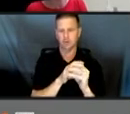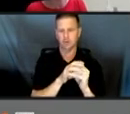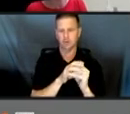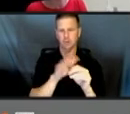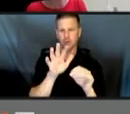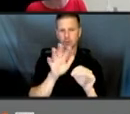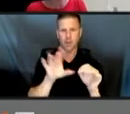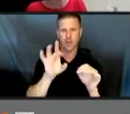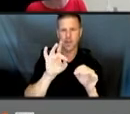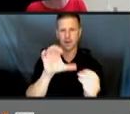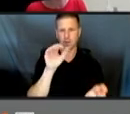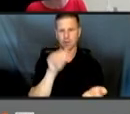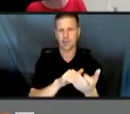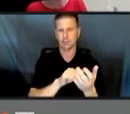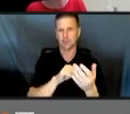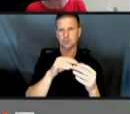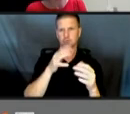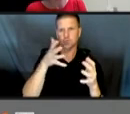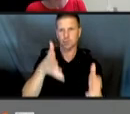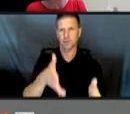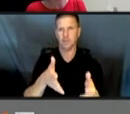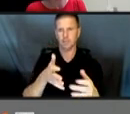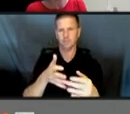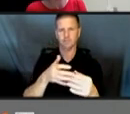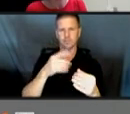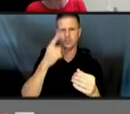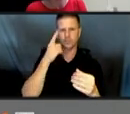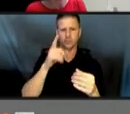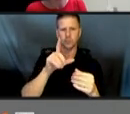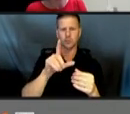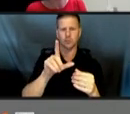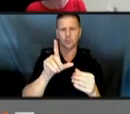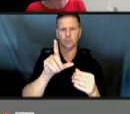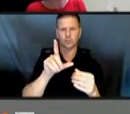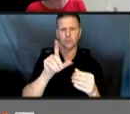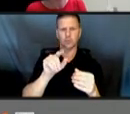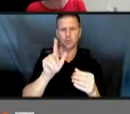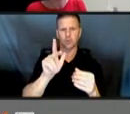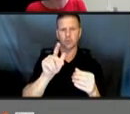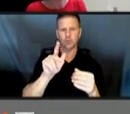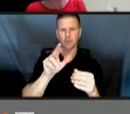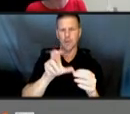around $800,000 remaining. And then I think the 2023 allocation had